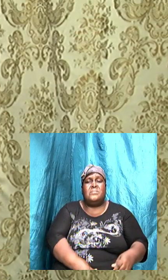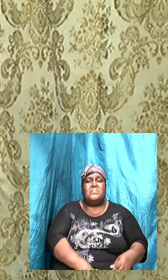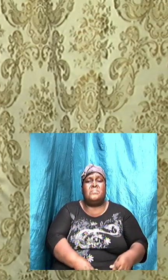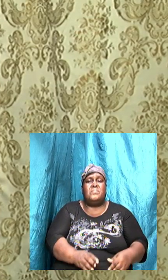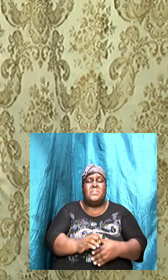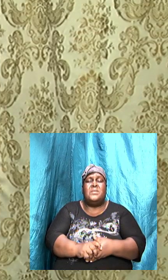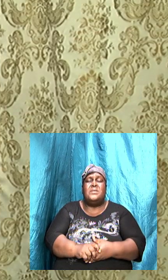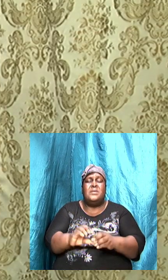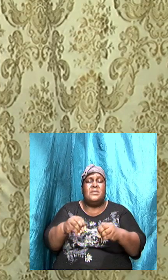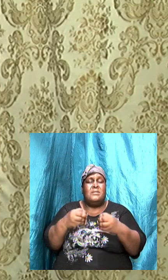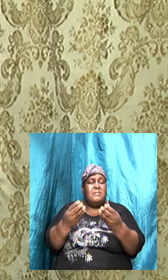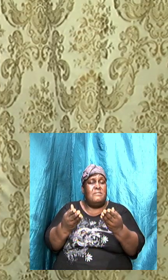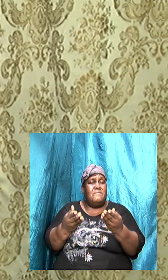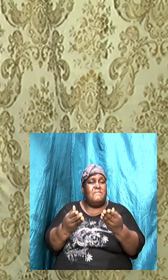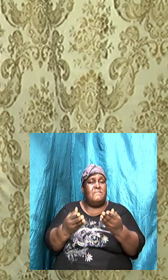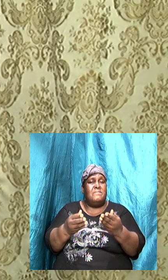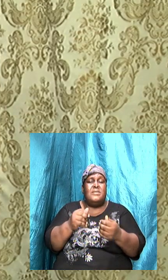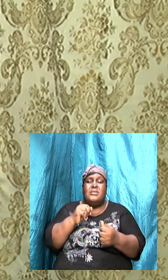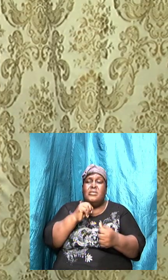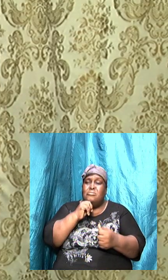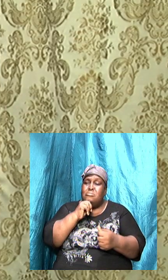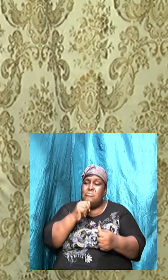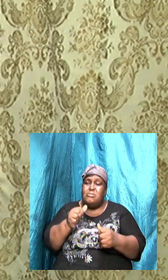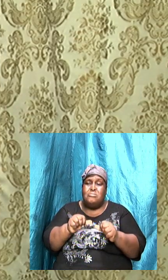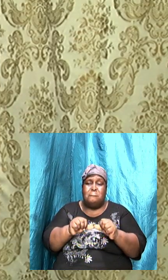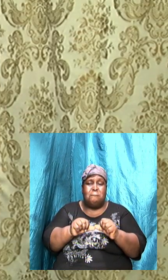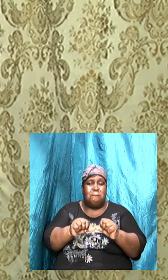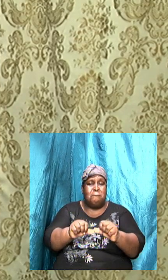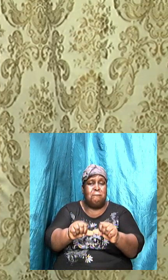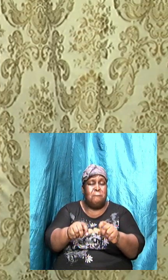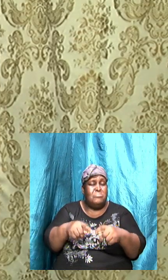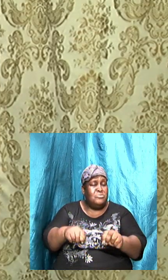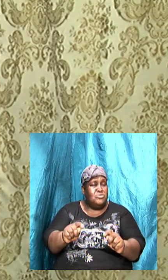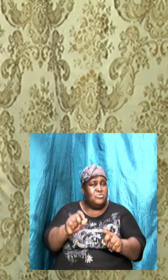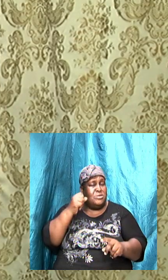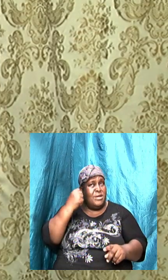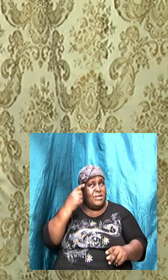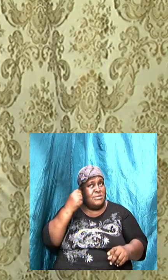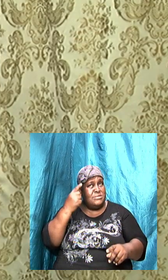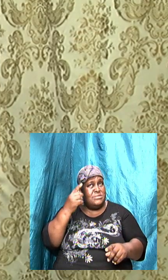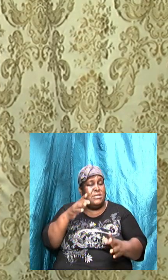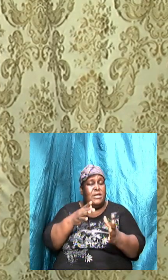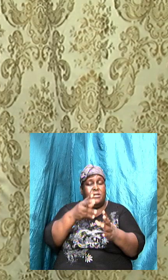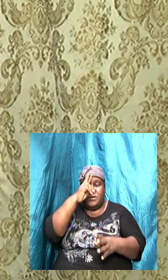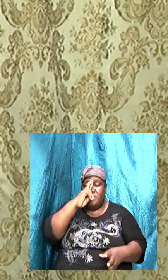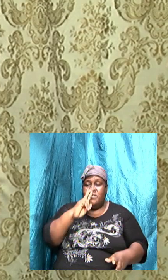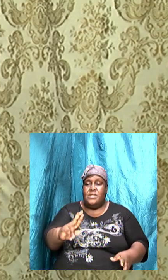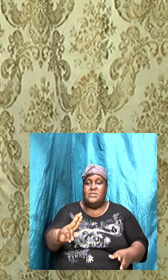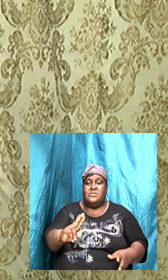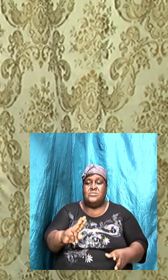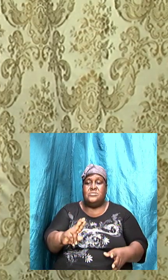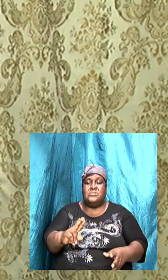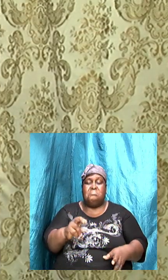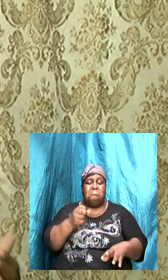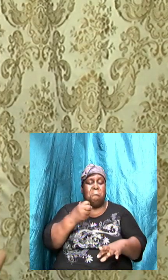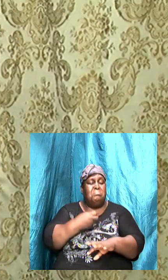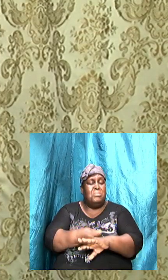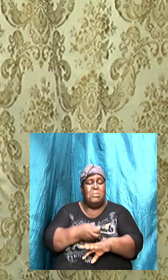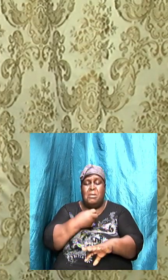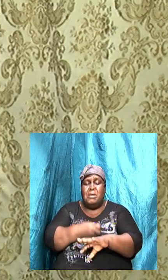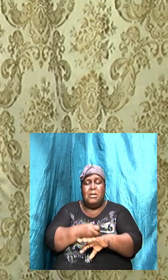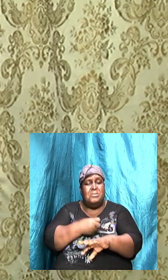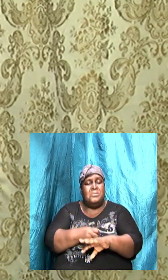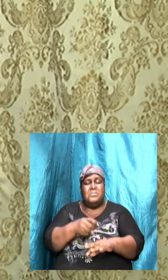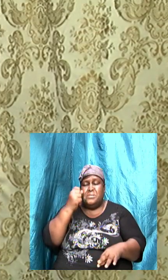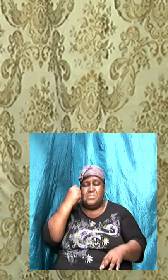that we must not pursue trying to understand the book. It is hard to understand. It was not meant to